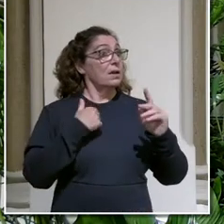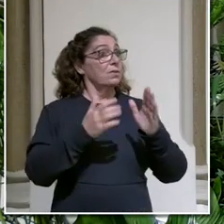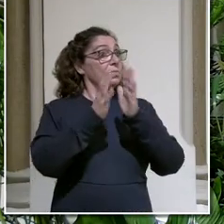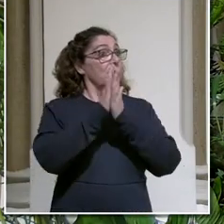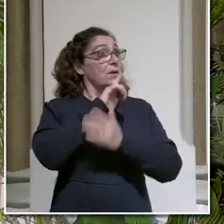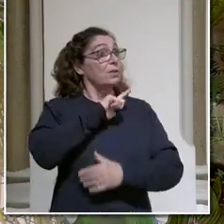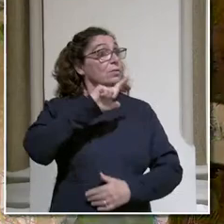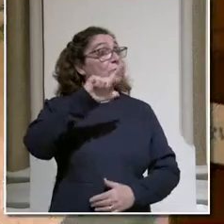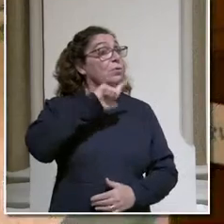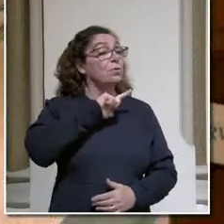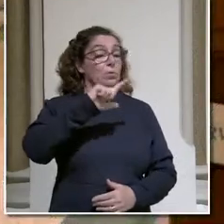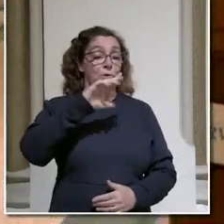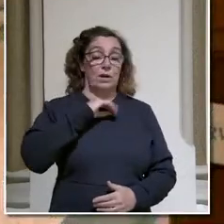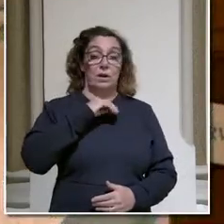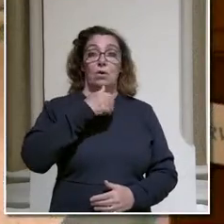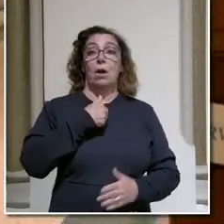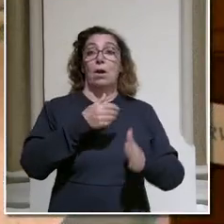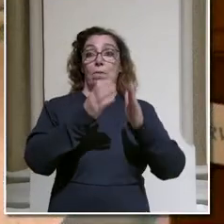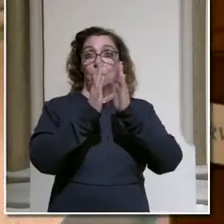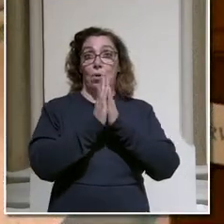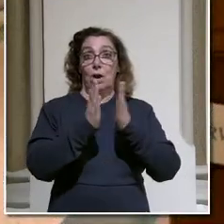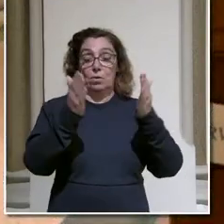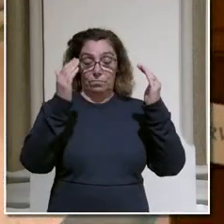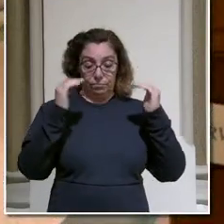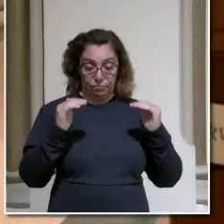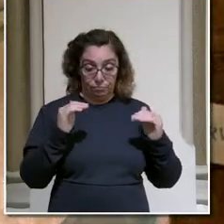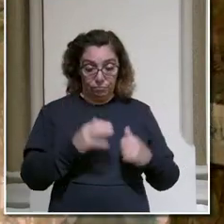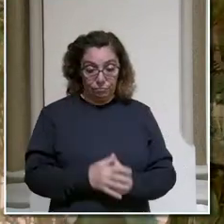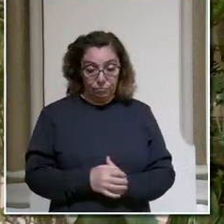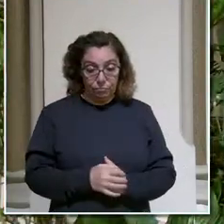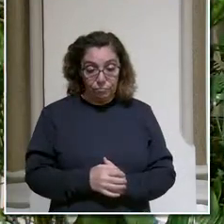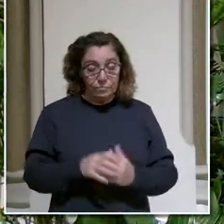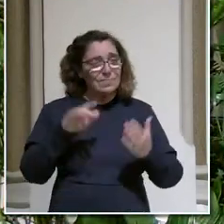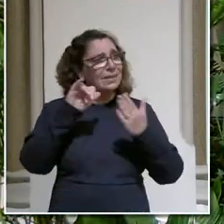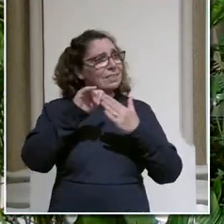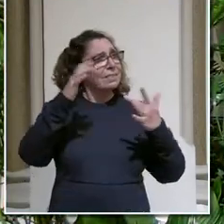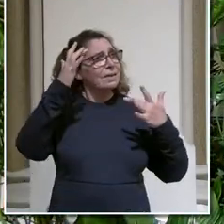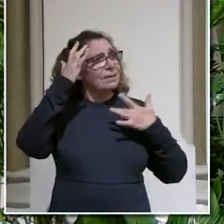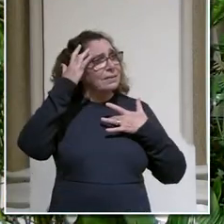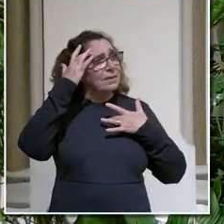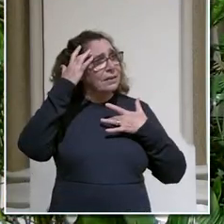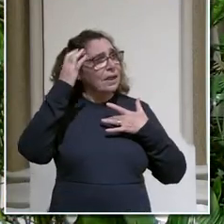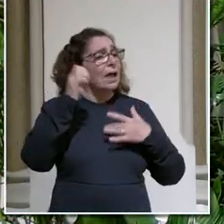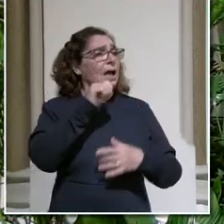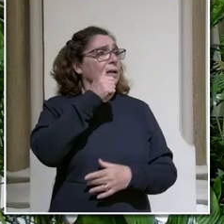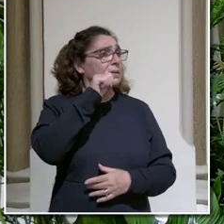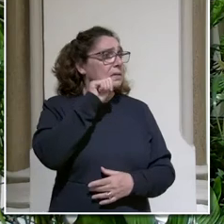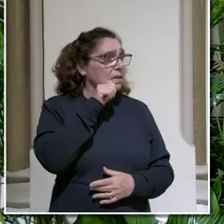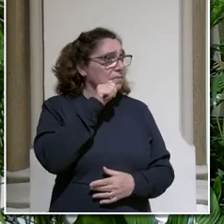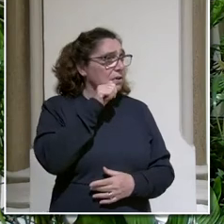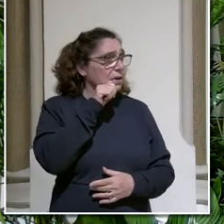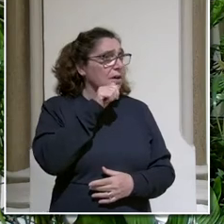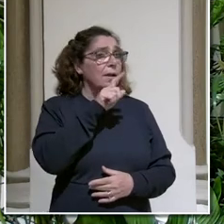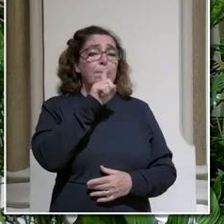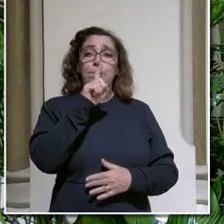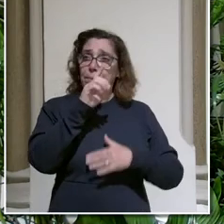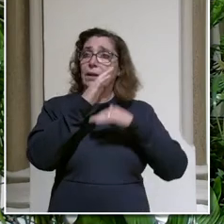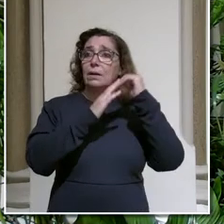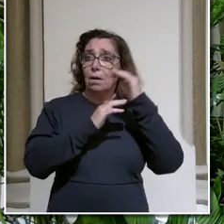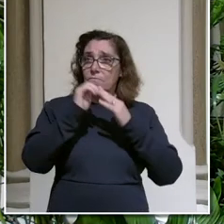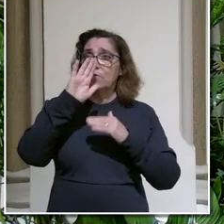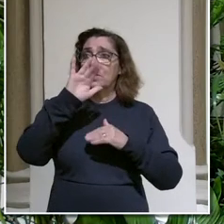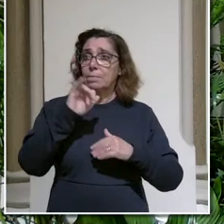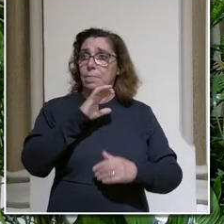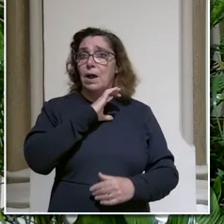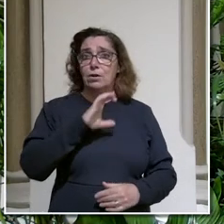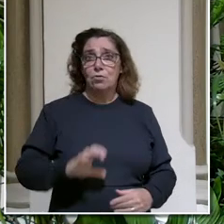the Lord. Lord, hear our prayer. That the sick and suffering be comforted by Christ,